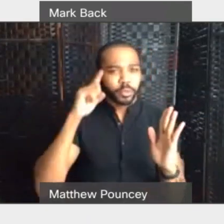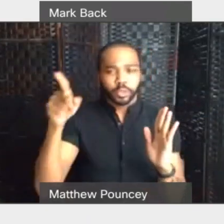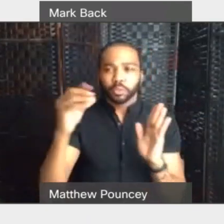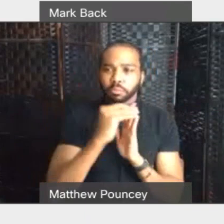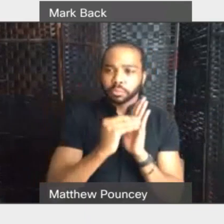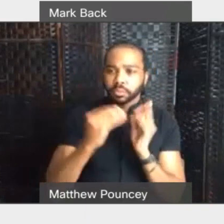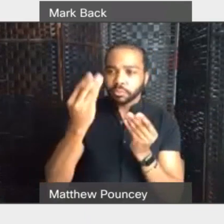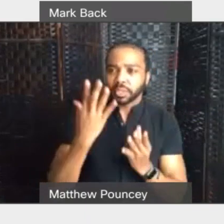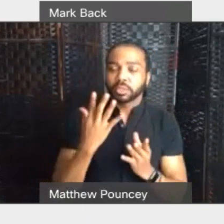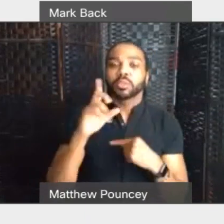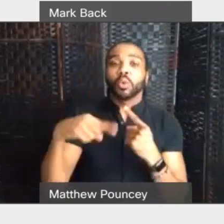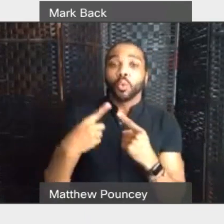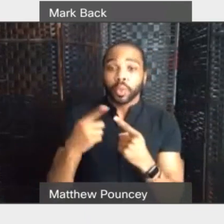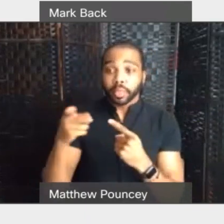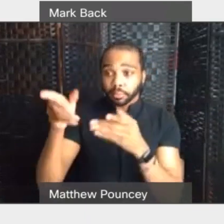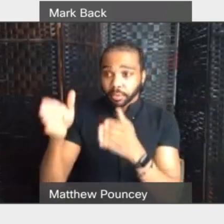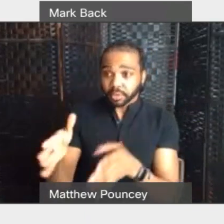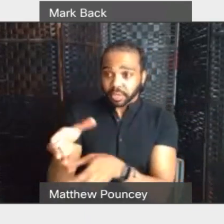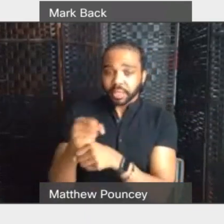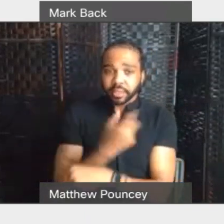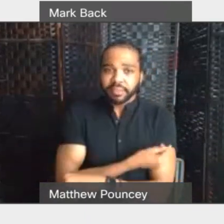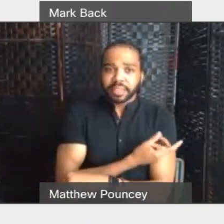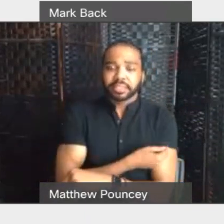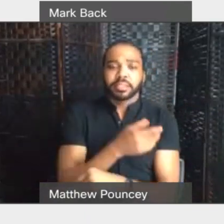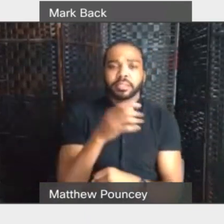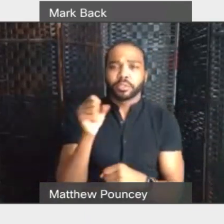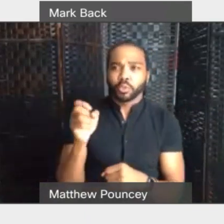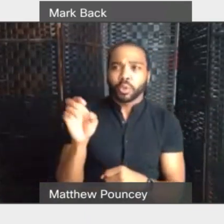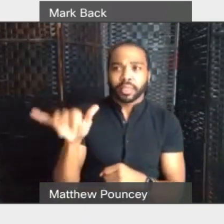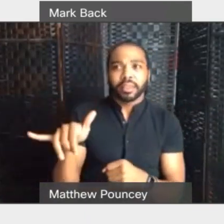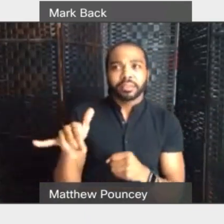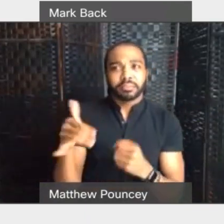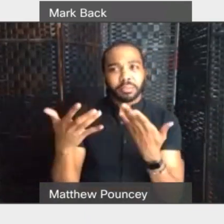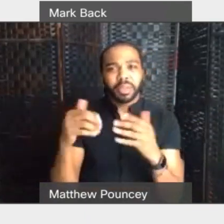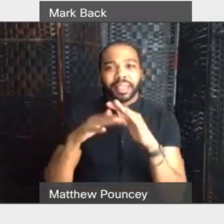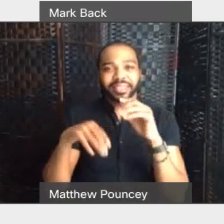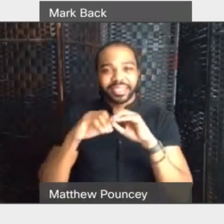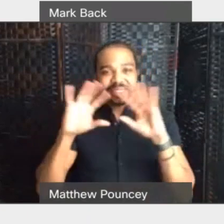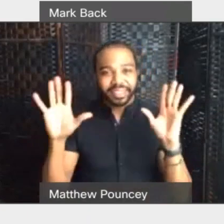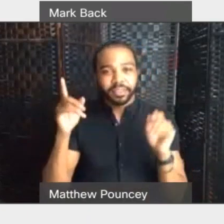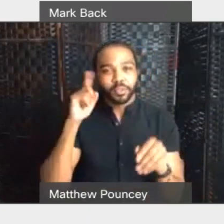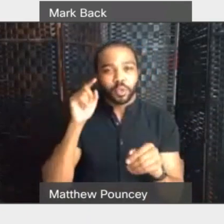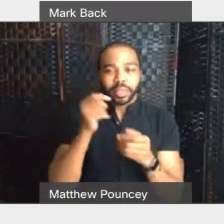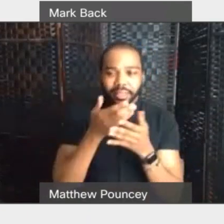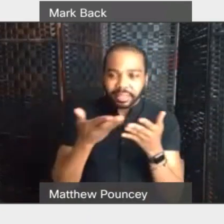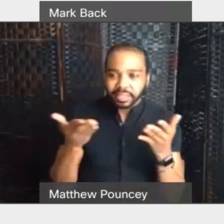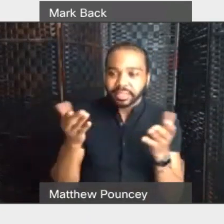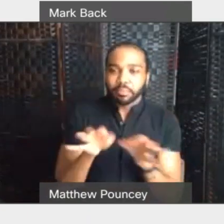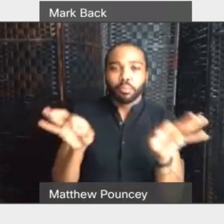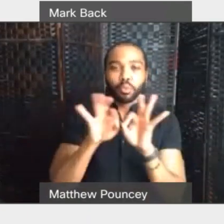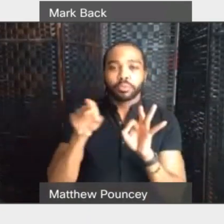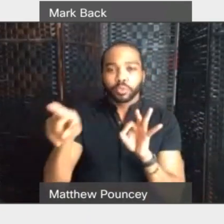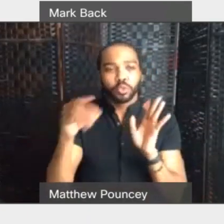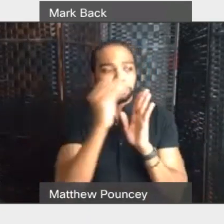related to when the person gets the vaccine. So that was less than clear in terms of the importance of